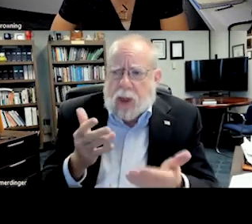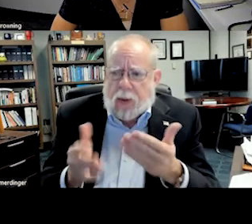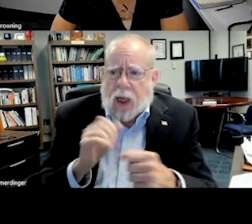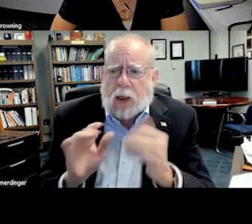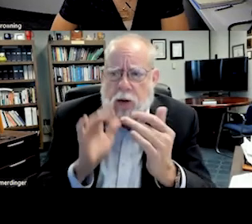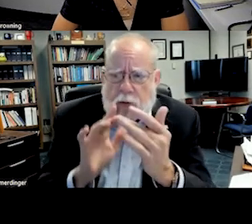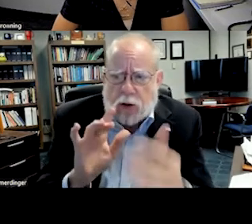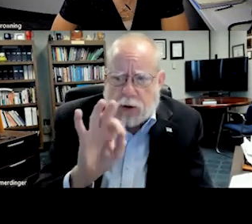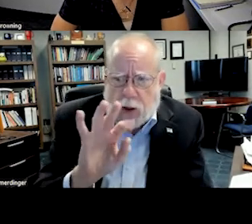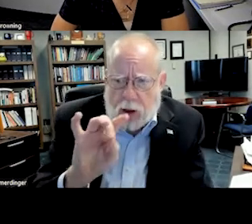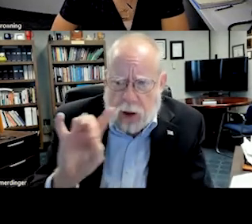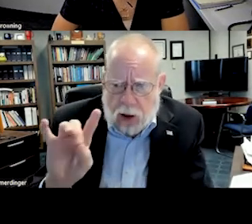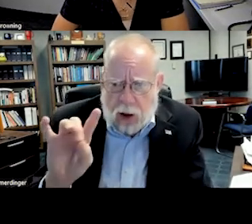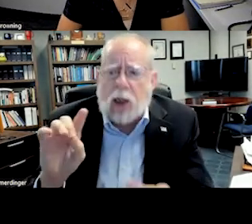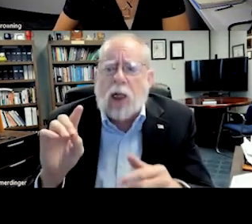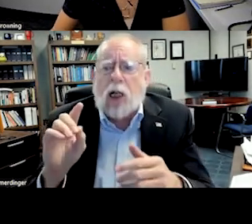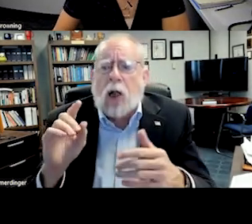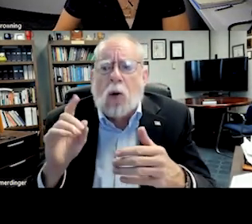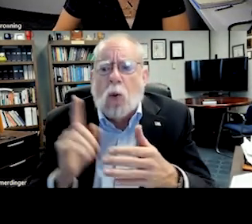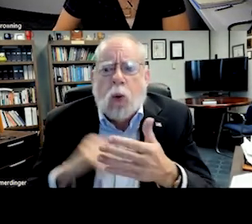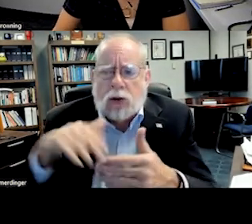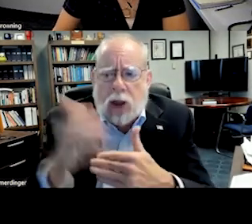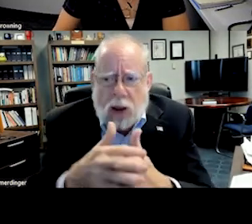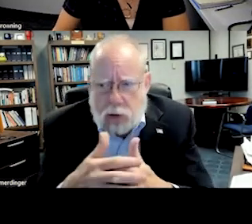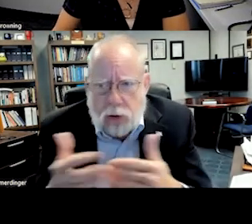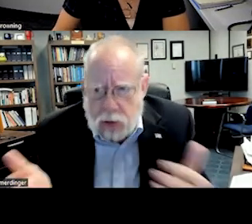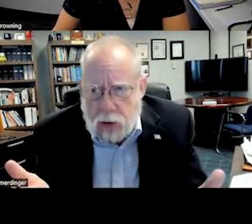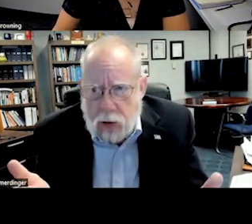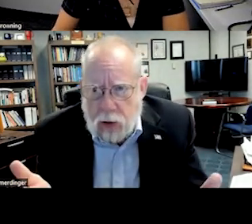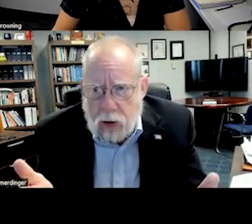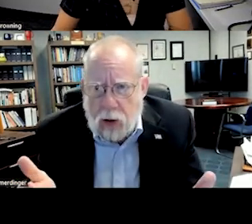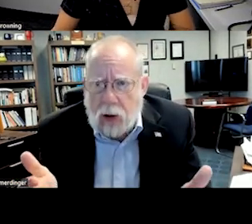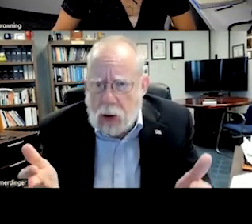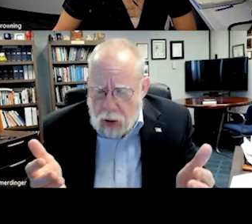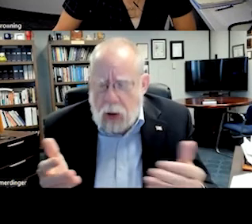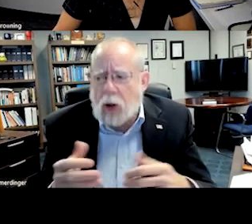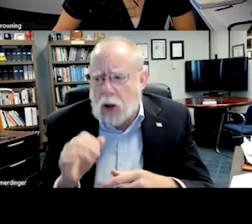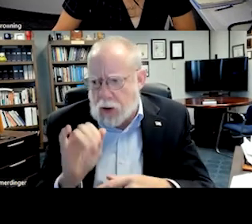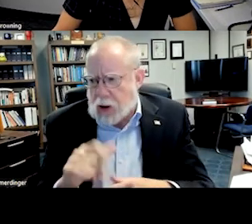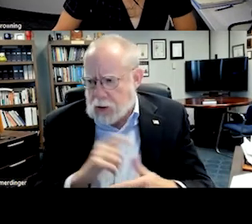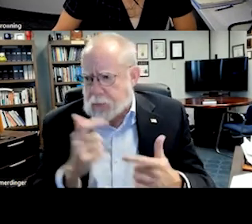access, and who maybe have never been able to connect with 988.